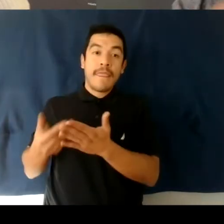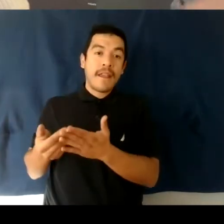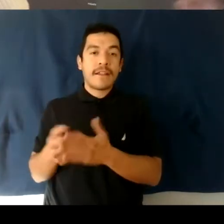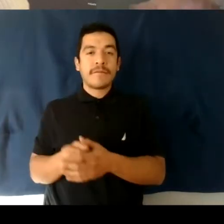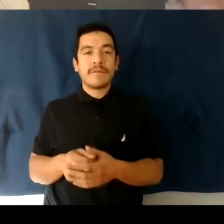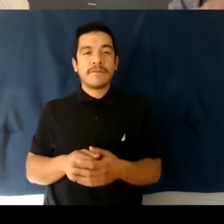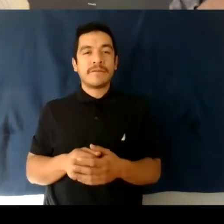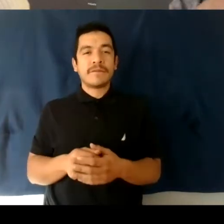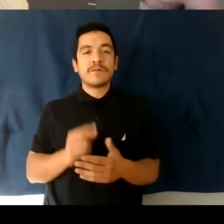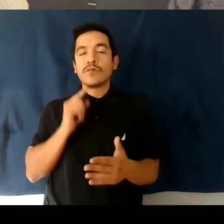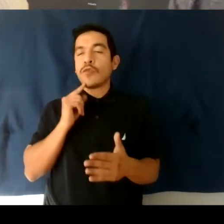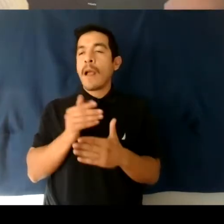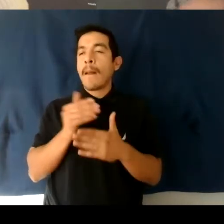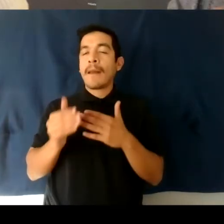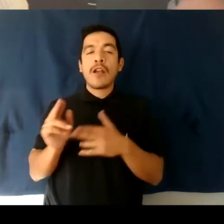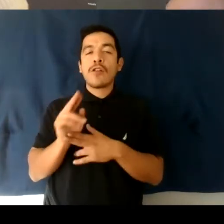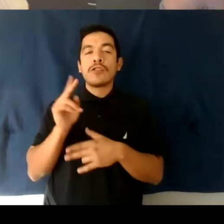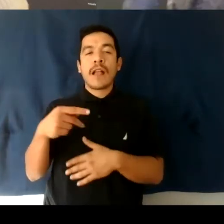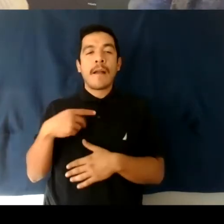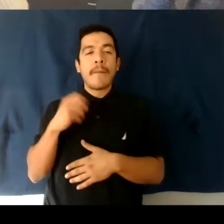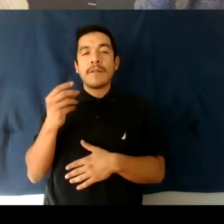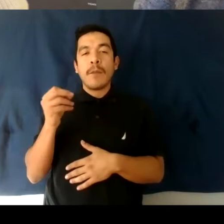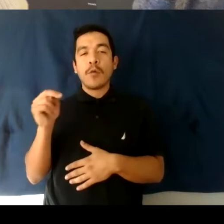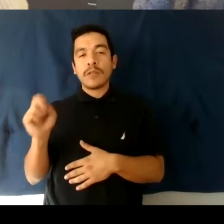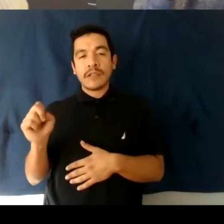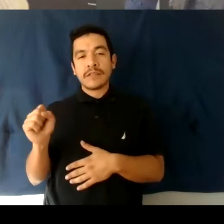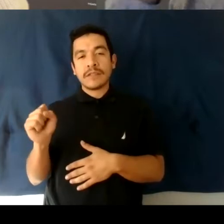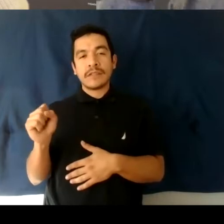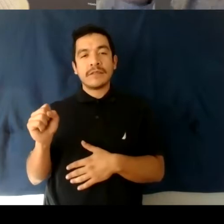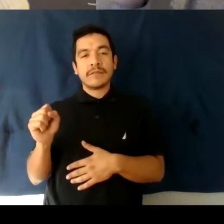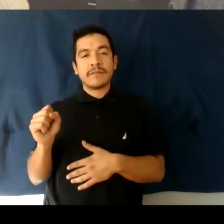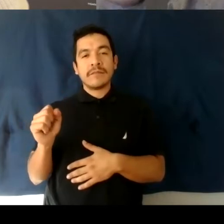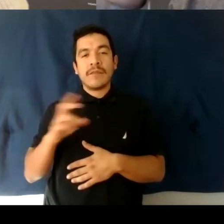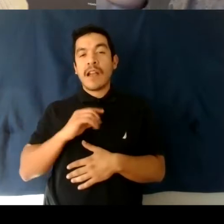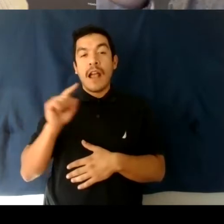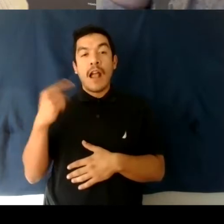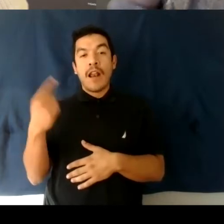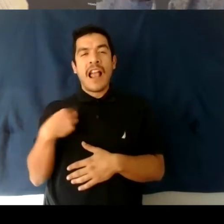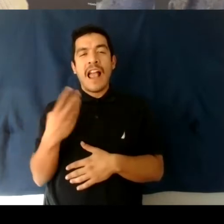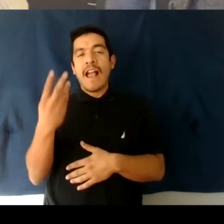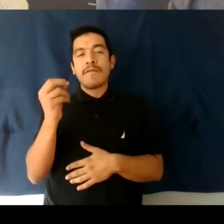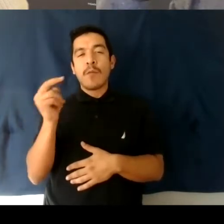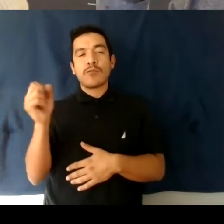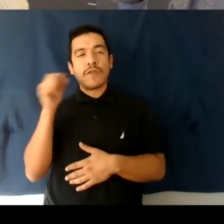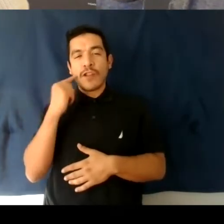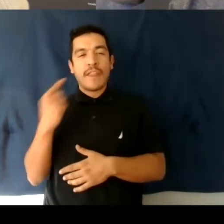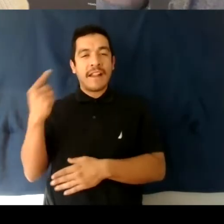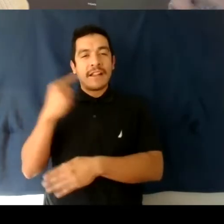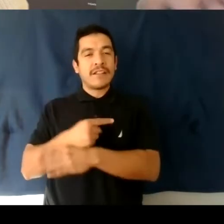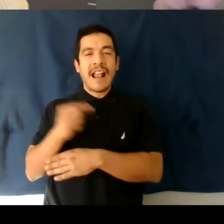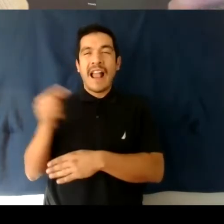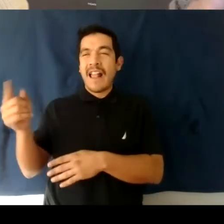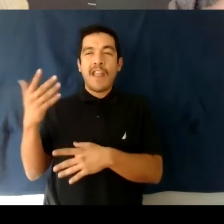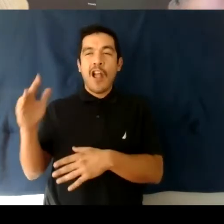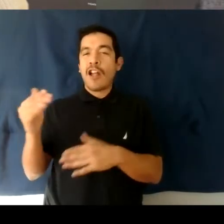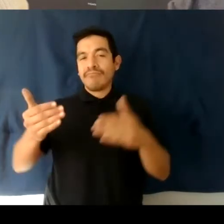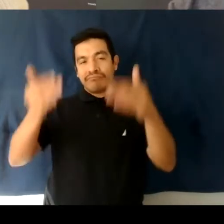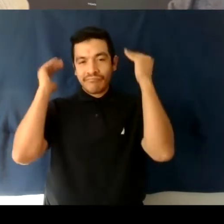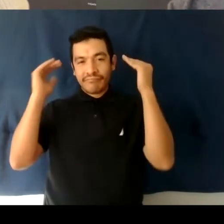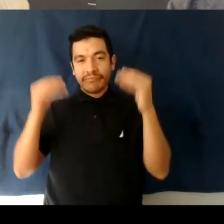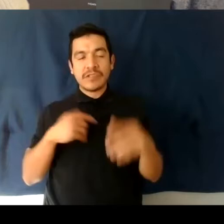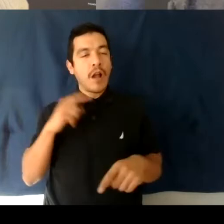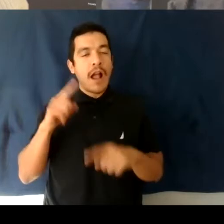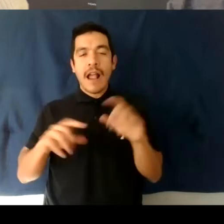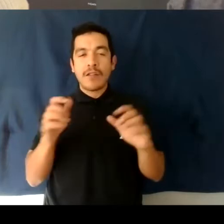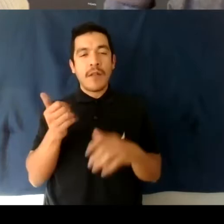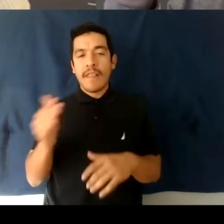just completely used up my spoons, and I only got 4 spoons for the day, and they're used up, so I can't